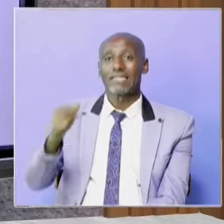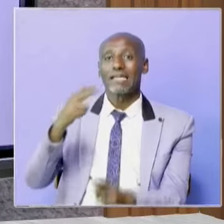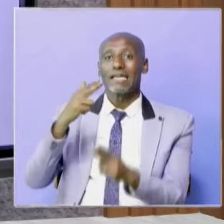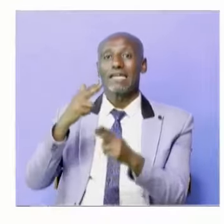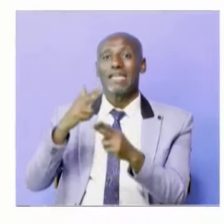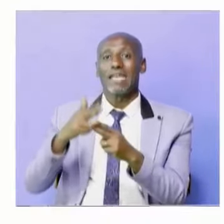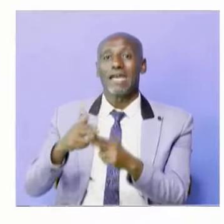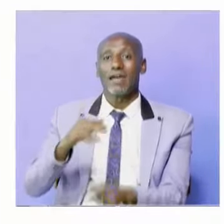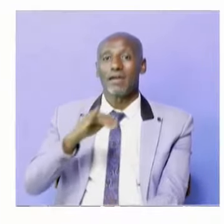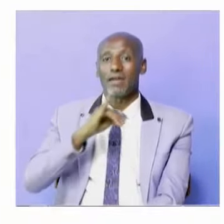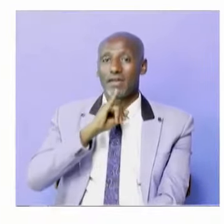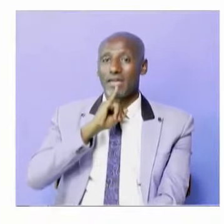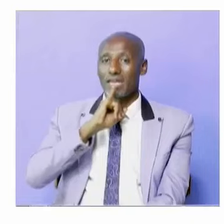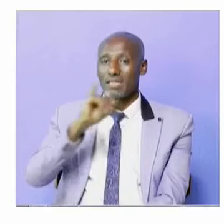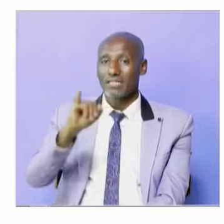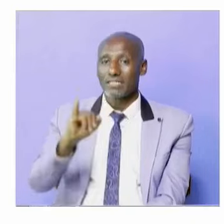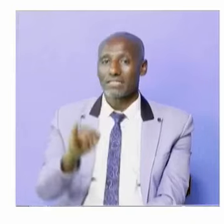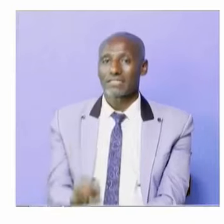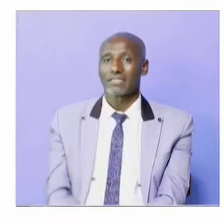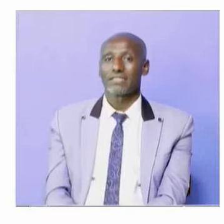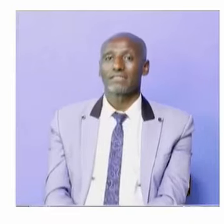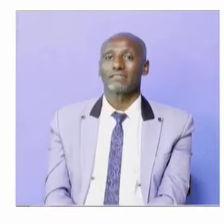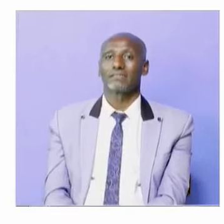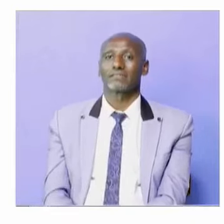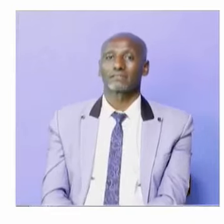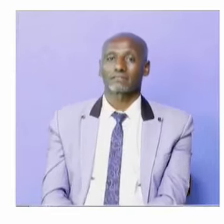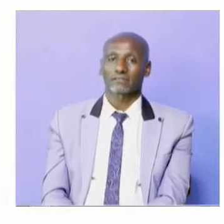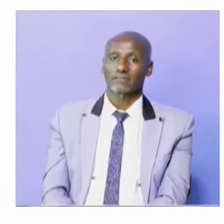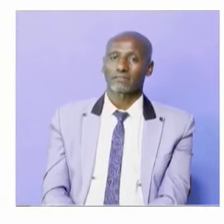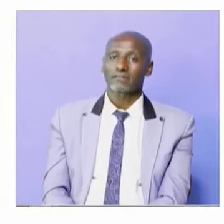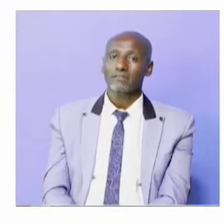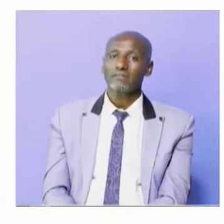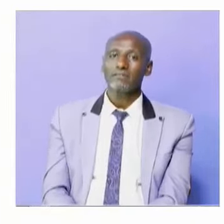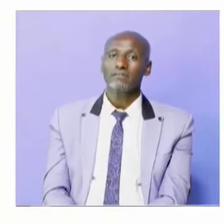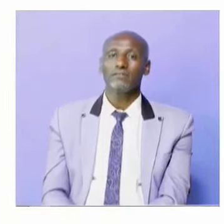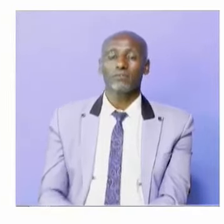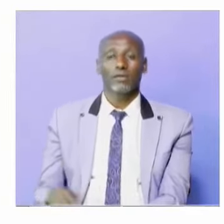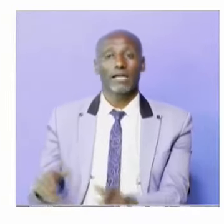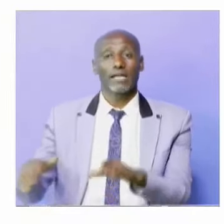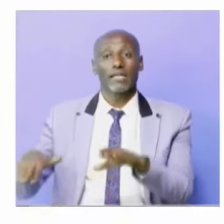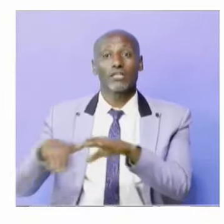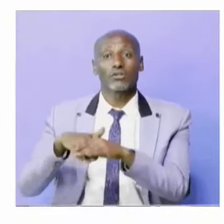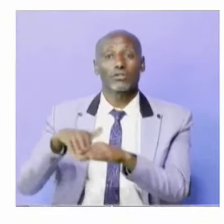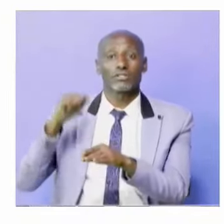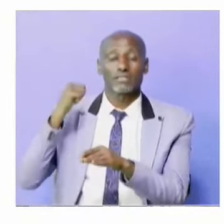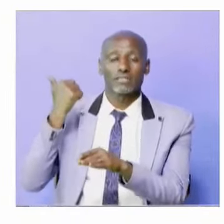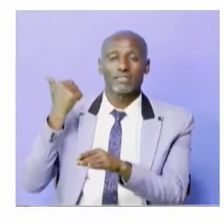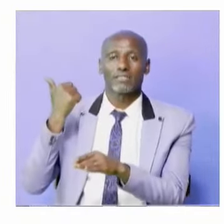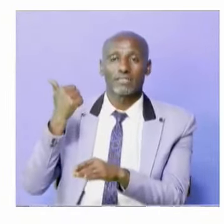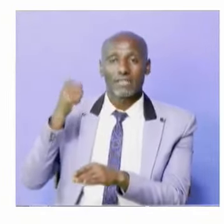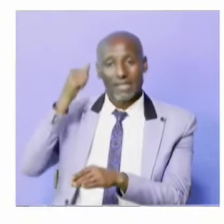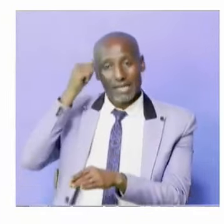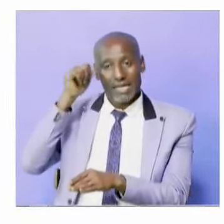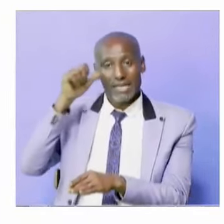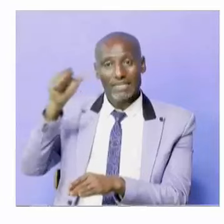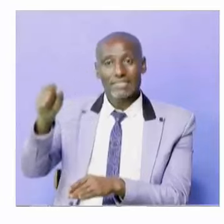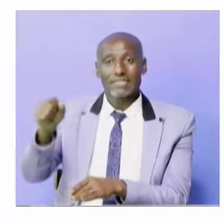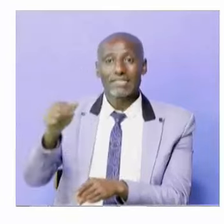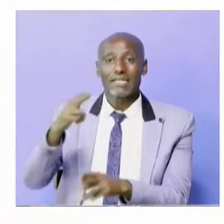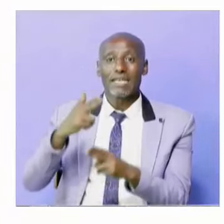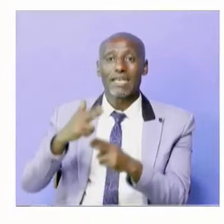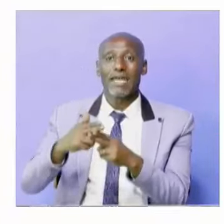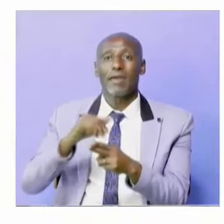His name. His name is, because we are just talking about introducing others, okay? His